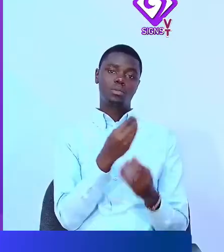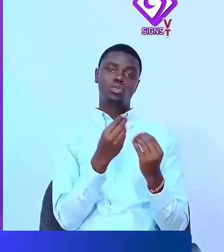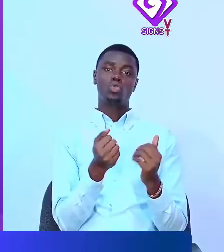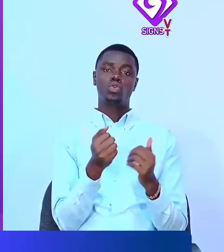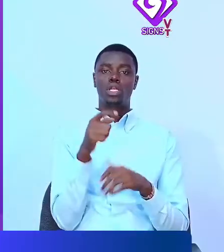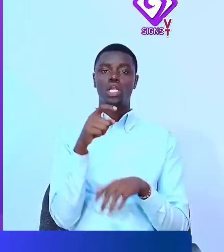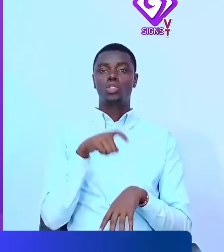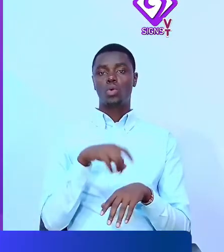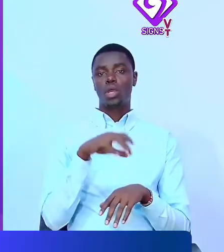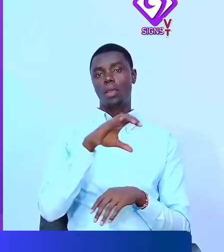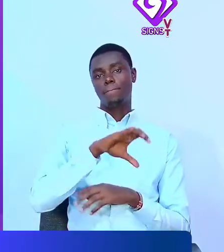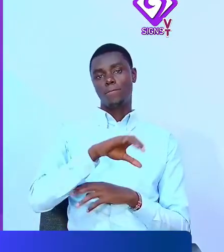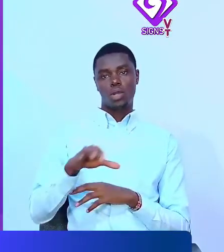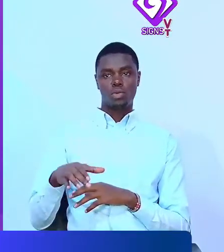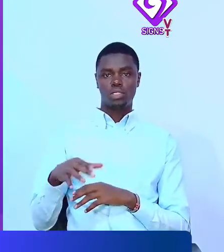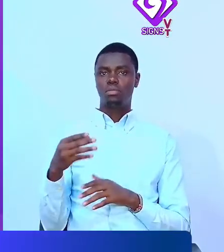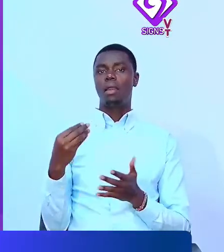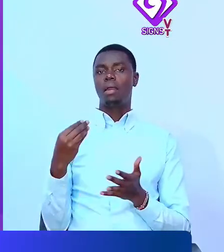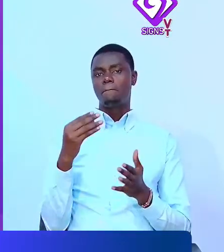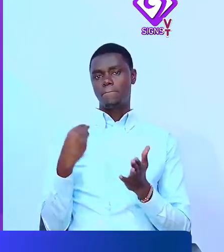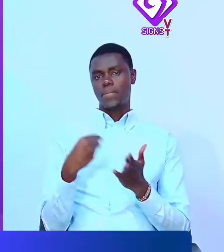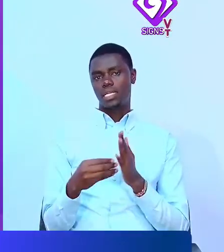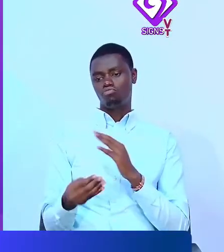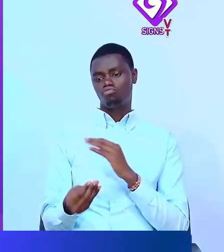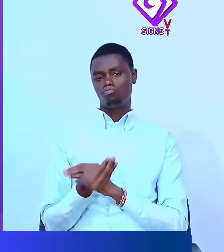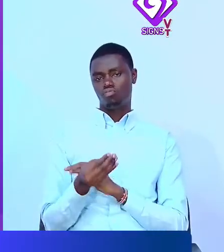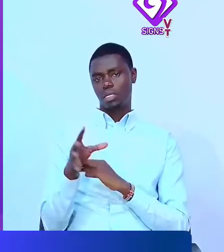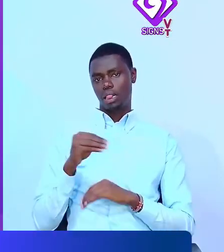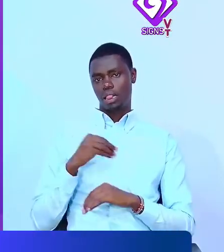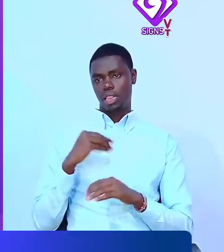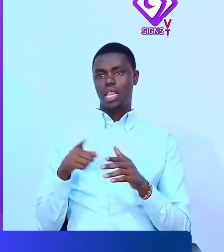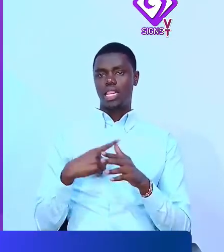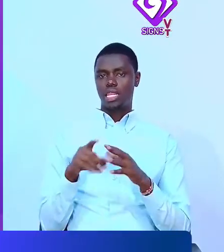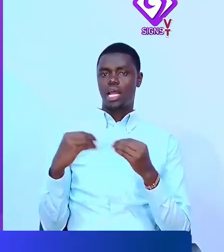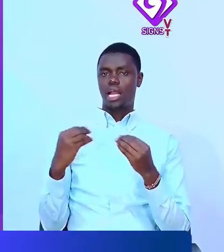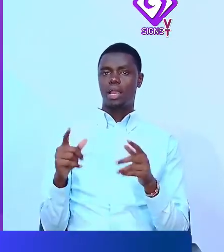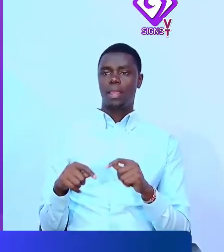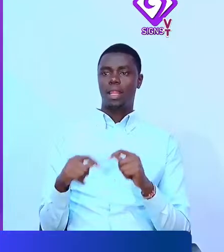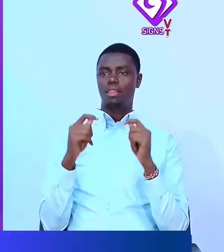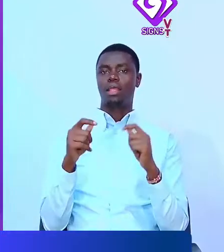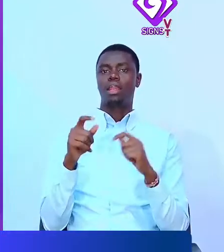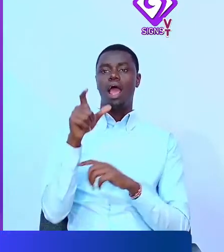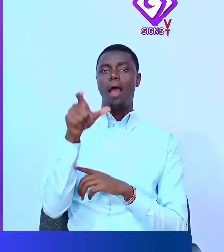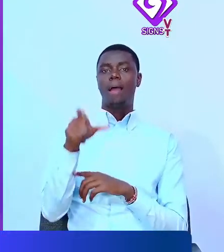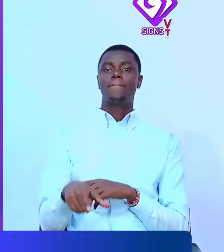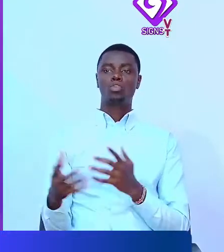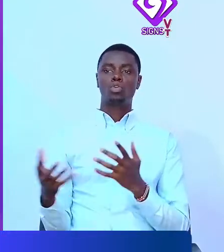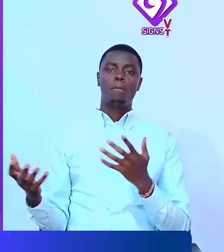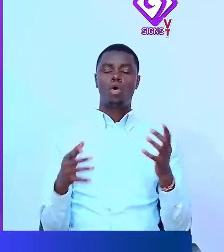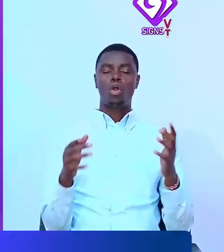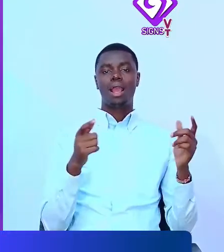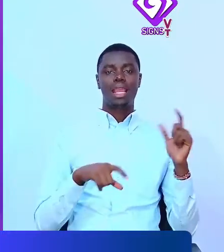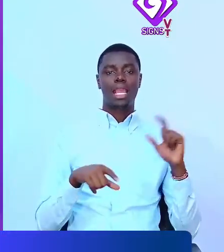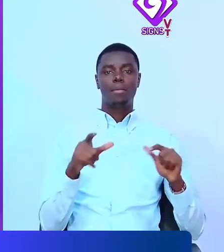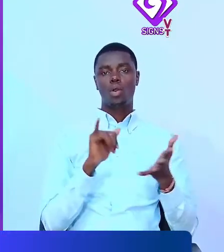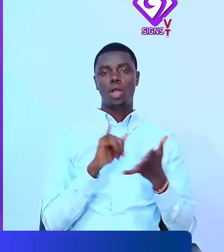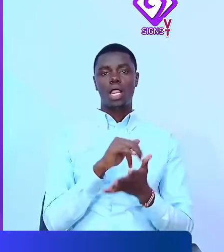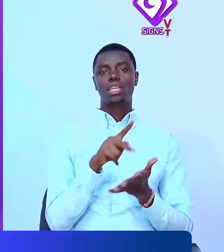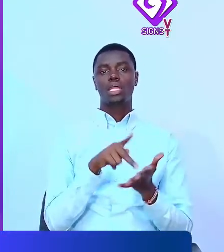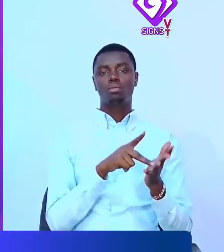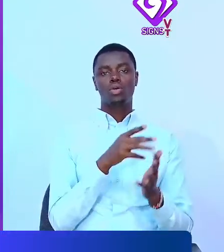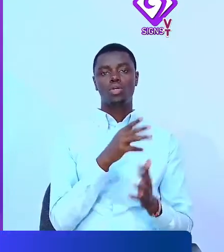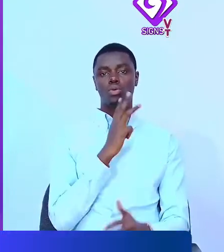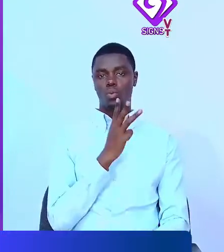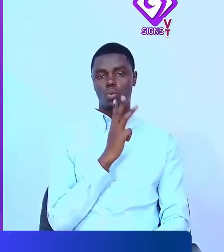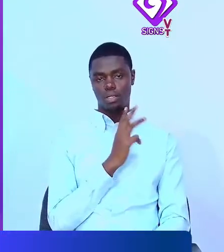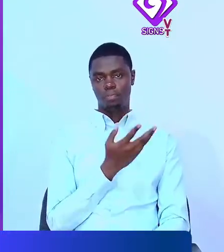County. And he took the bribe, and he gave that man the tender. That person brought chemicals which poisoned water,